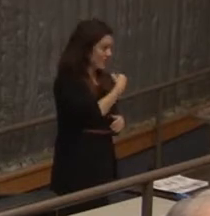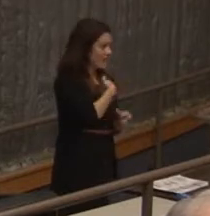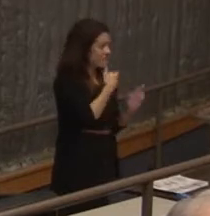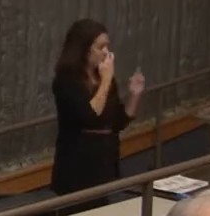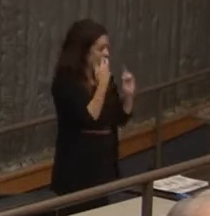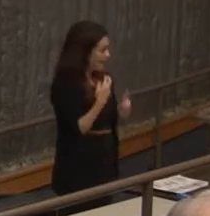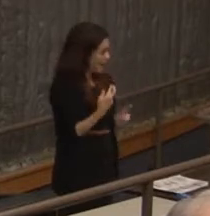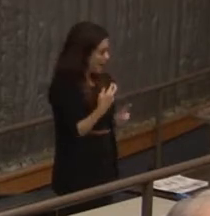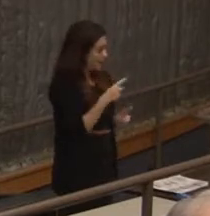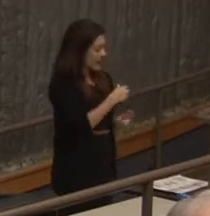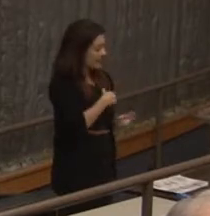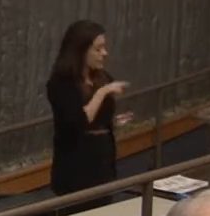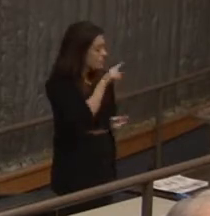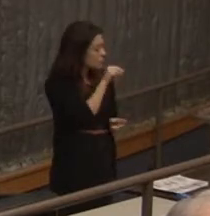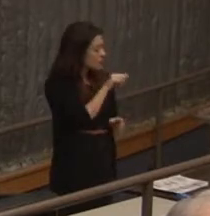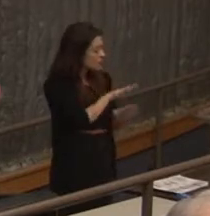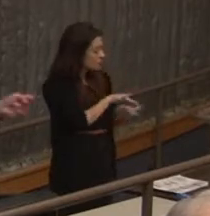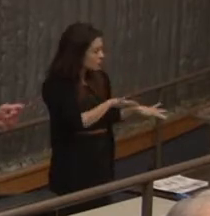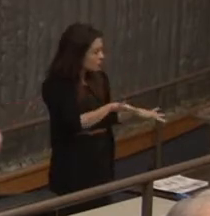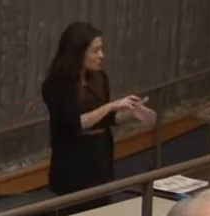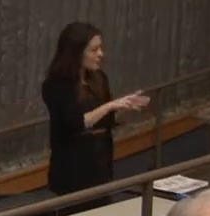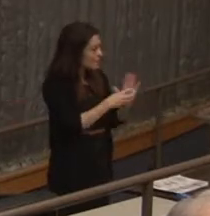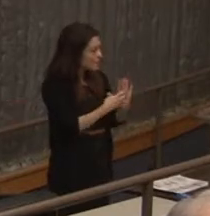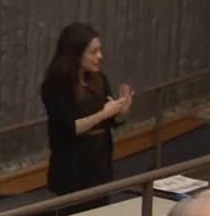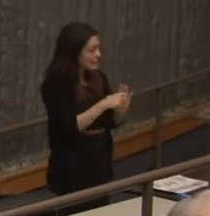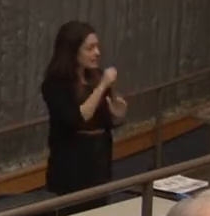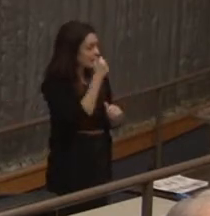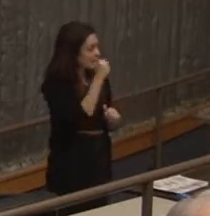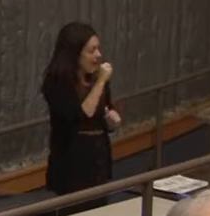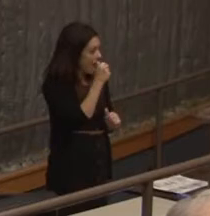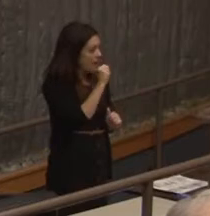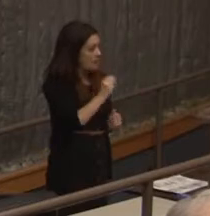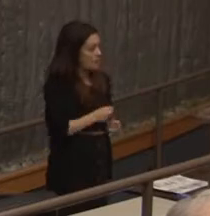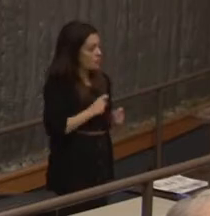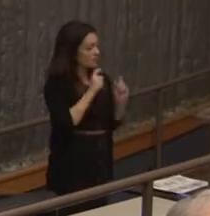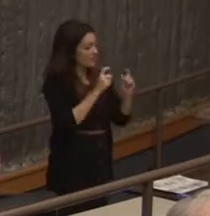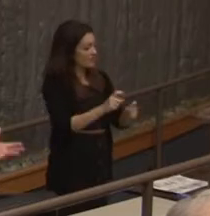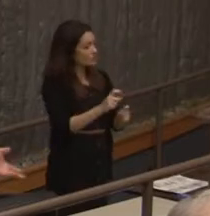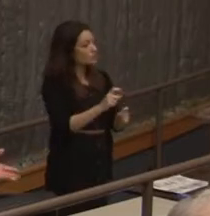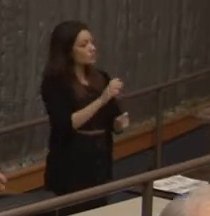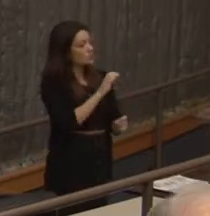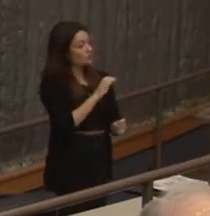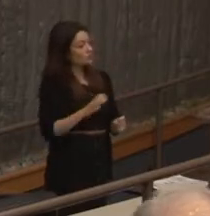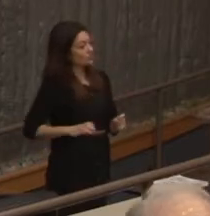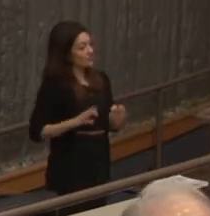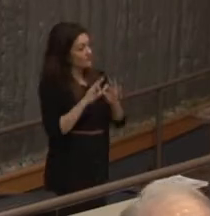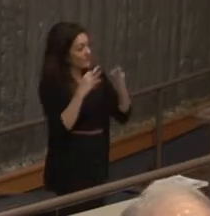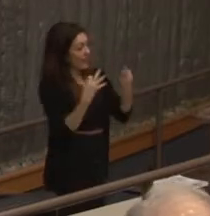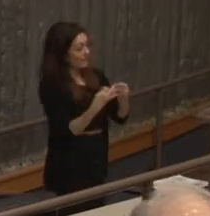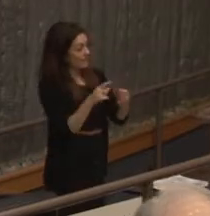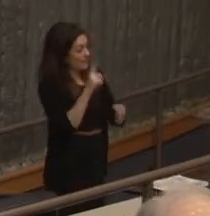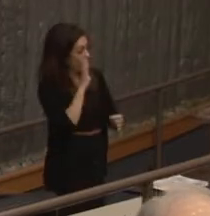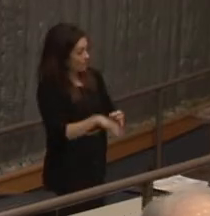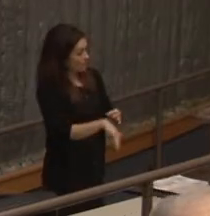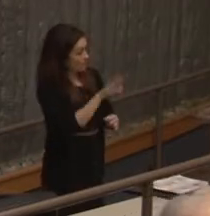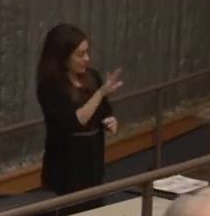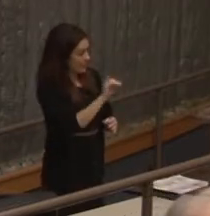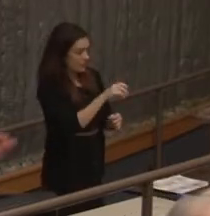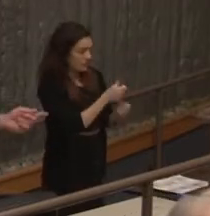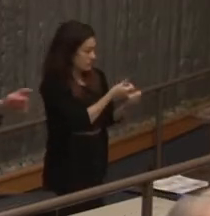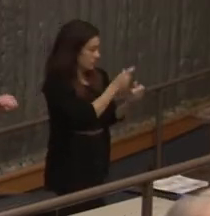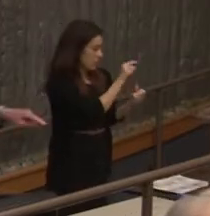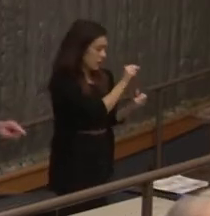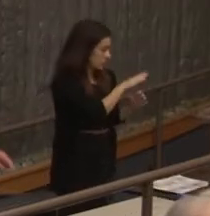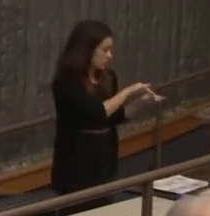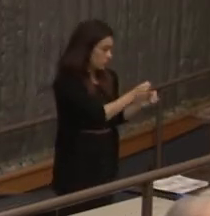all of them. And so the great aunt was given to a Christian family and raised as a Christian and was living in Vilna as a Christian. And